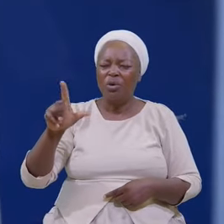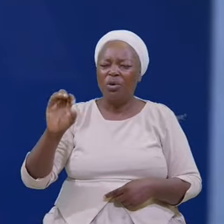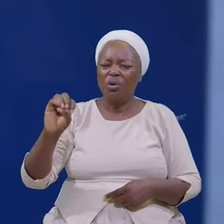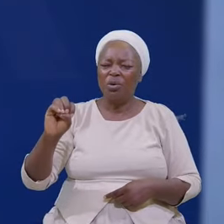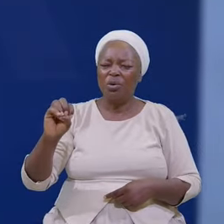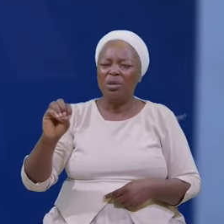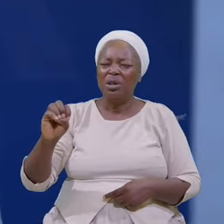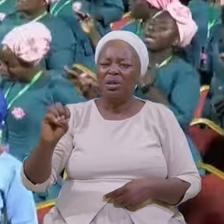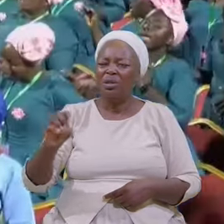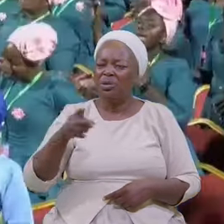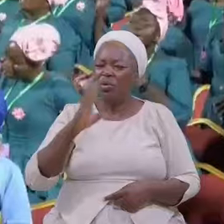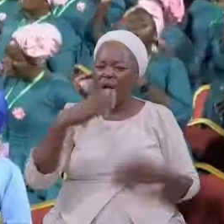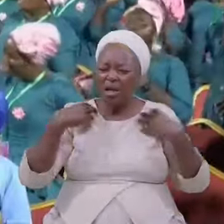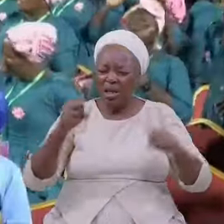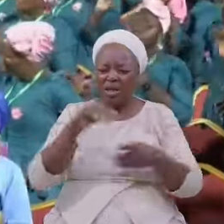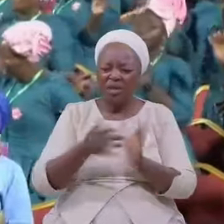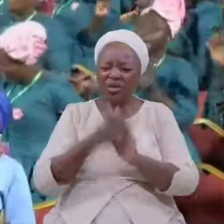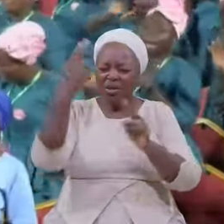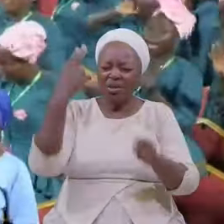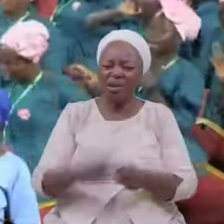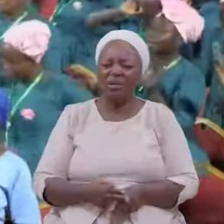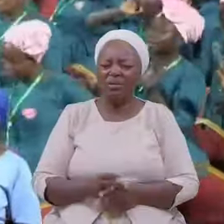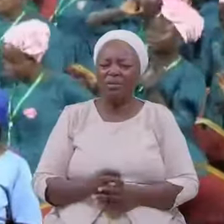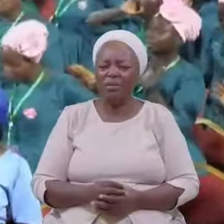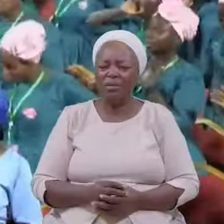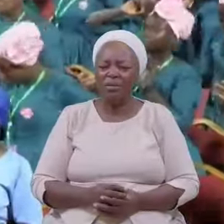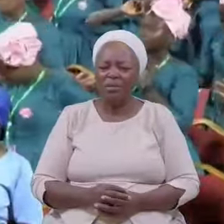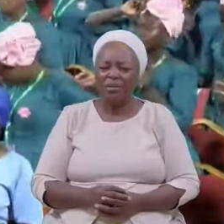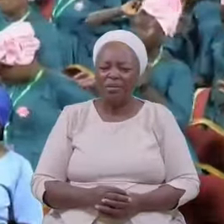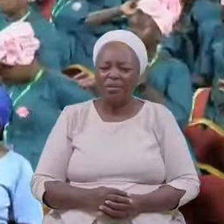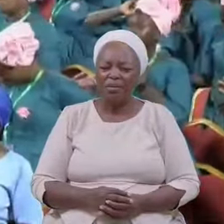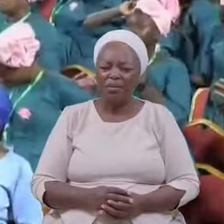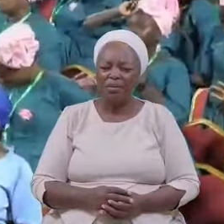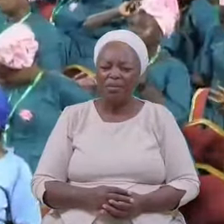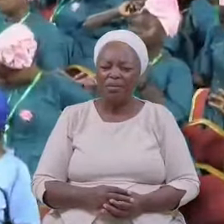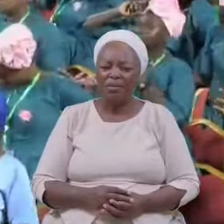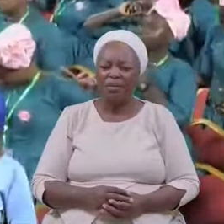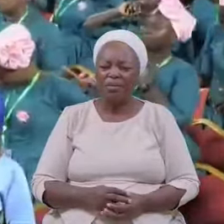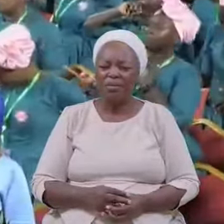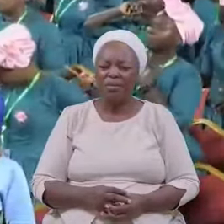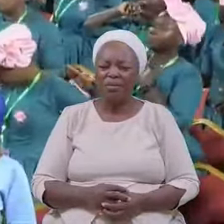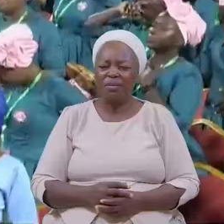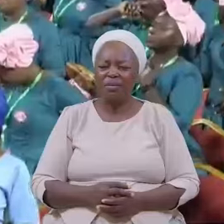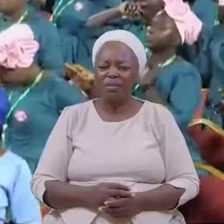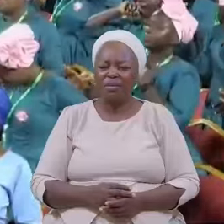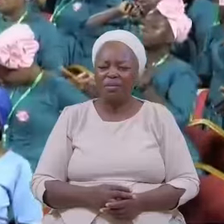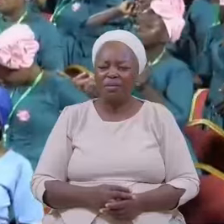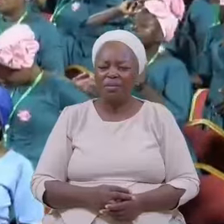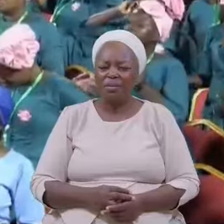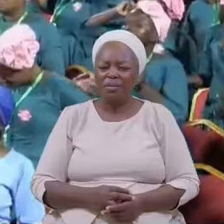in Jesus' name. Les douleurs articulaires au niveau des genoux, des épaules, des coudes, soyez en guéri au nom de